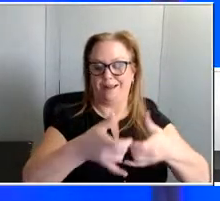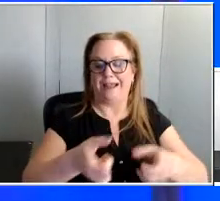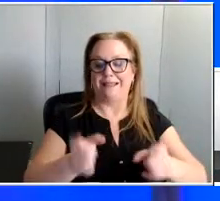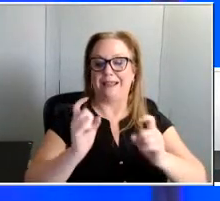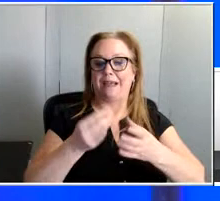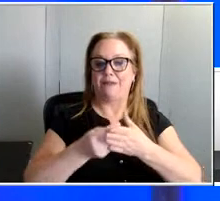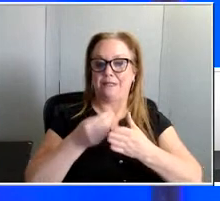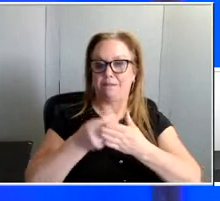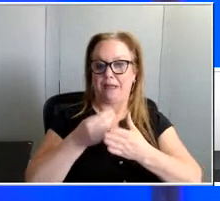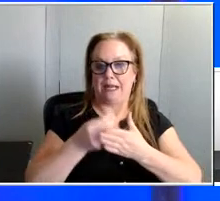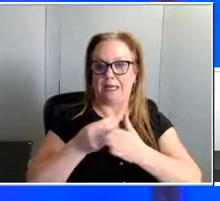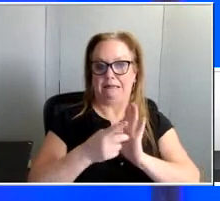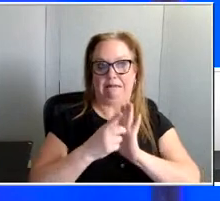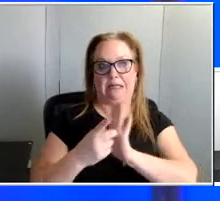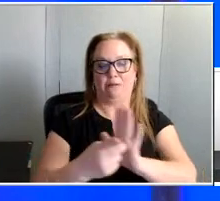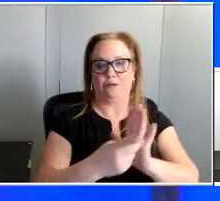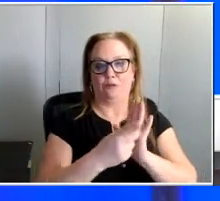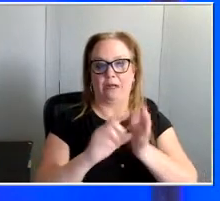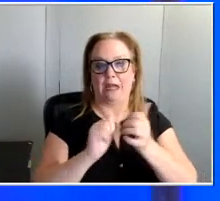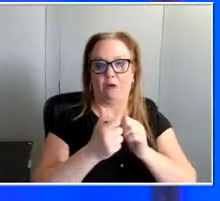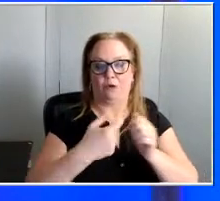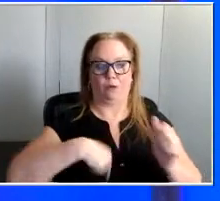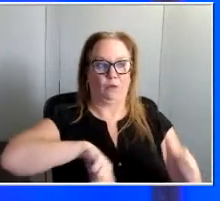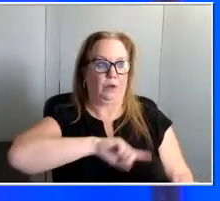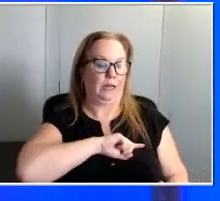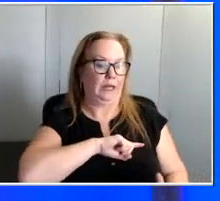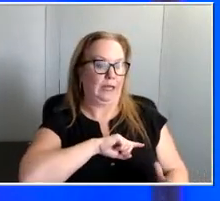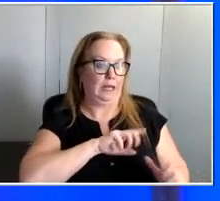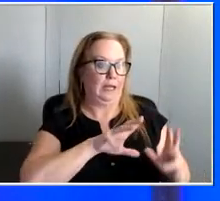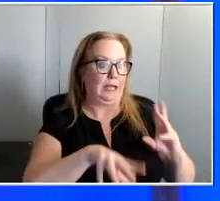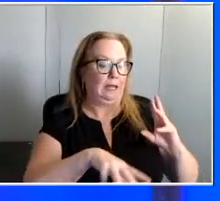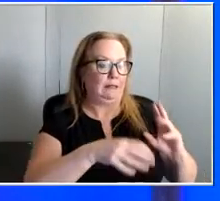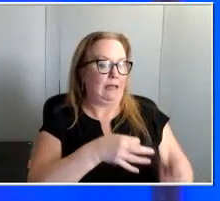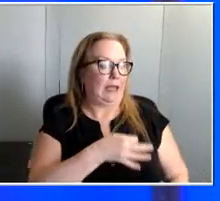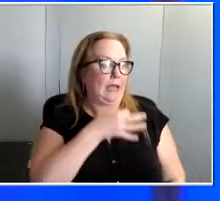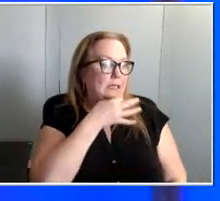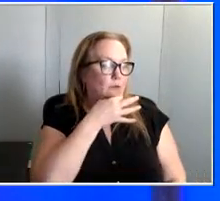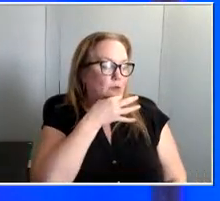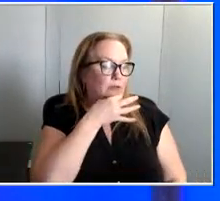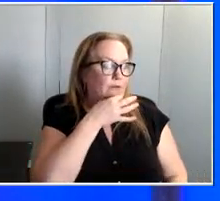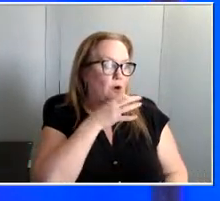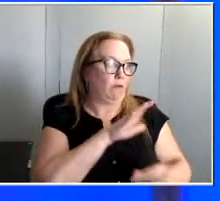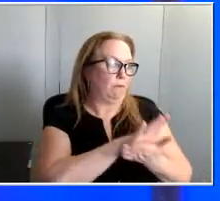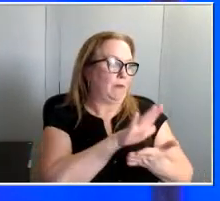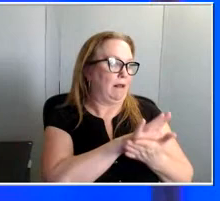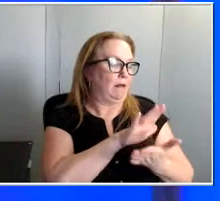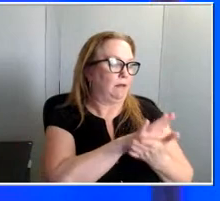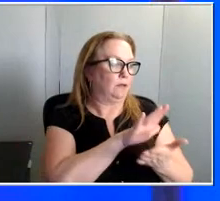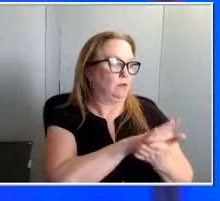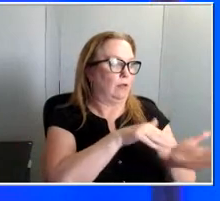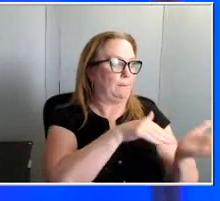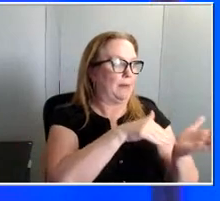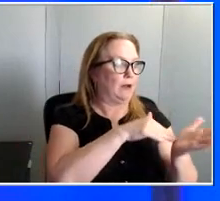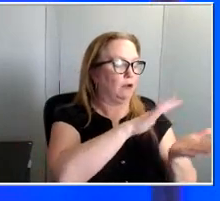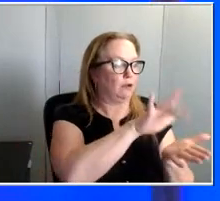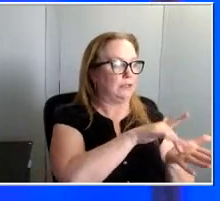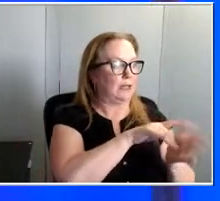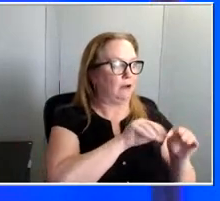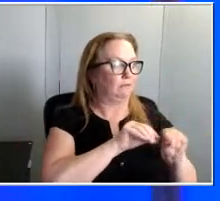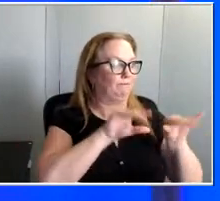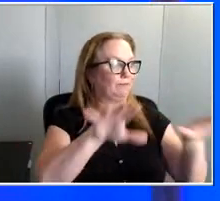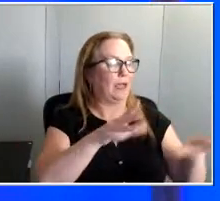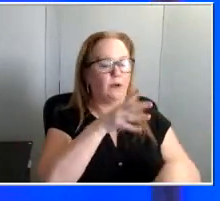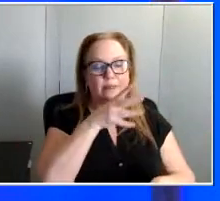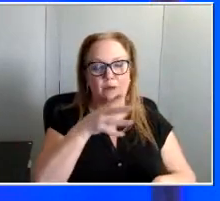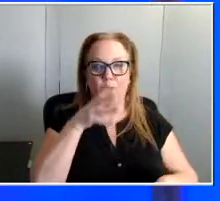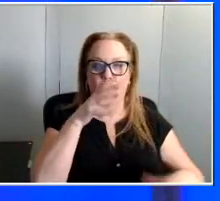really demonstrate how could we take the expertise of our academic medical center out into the rural communities to